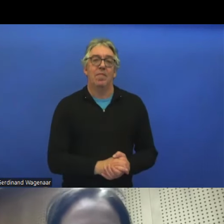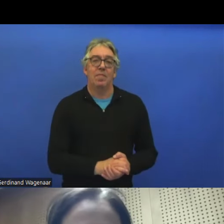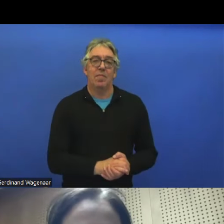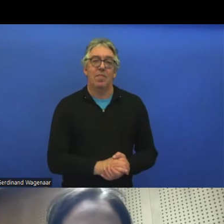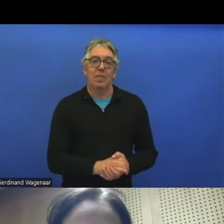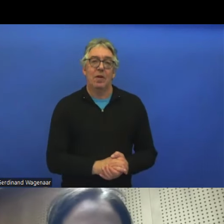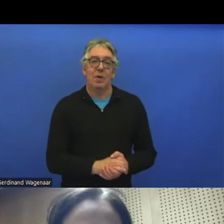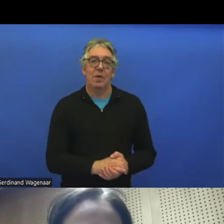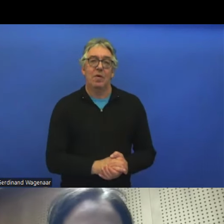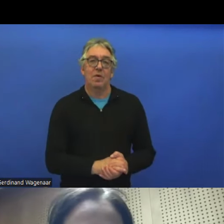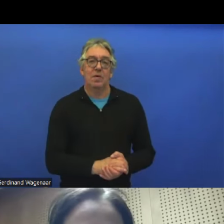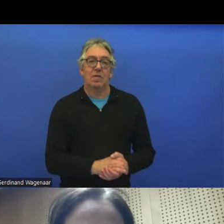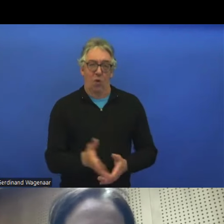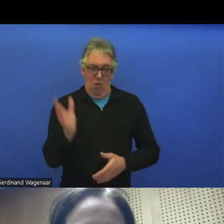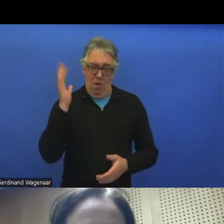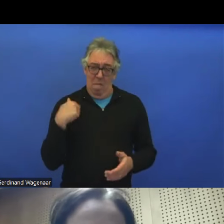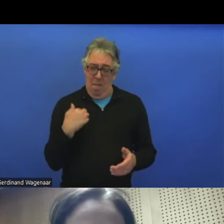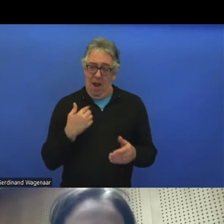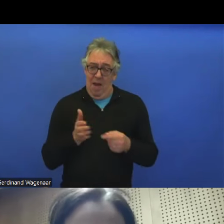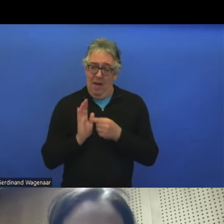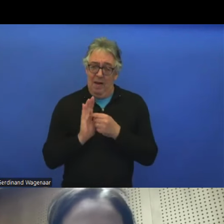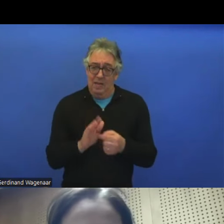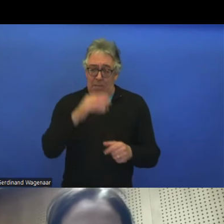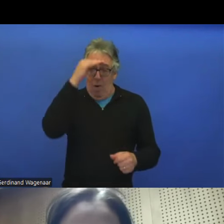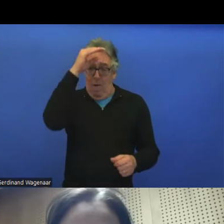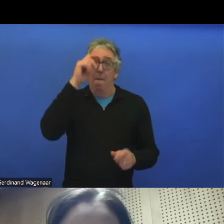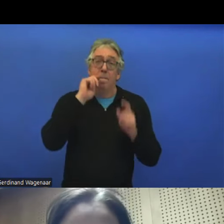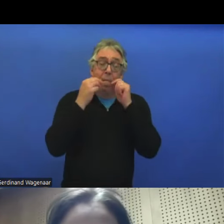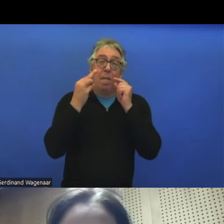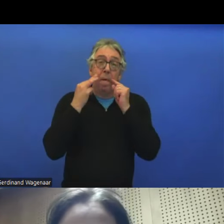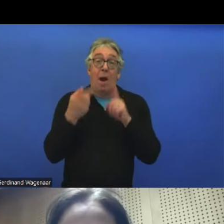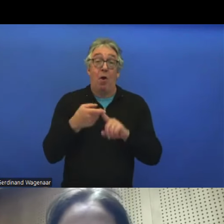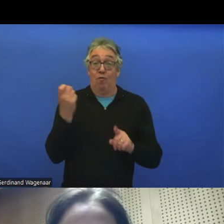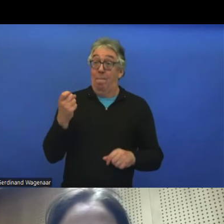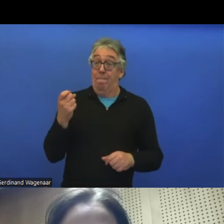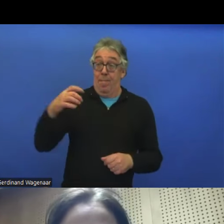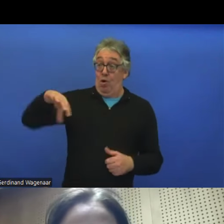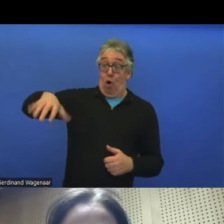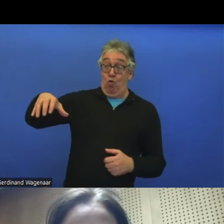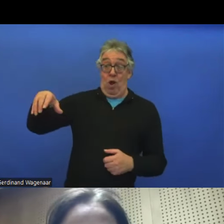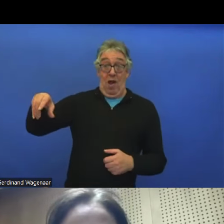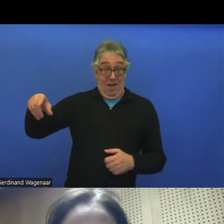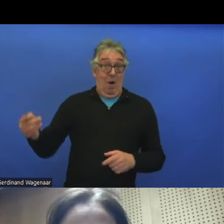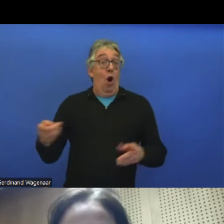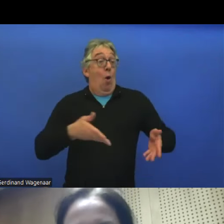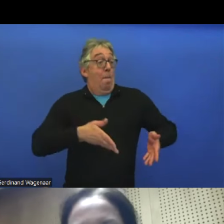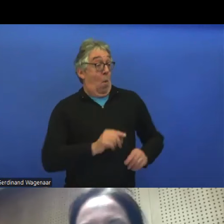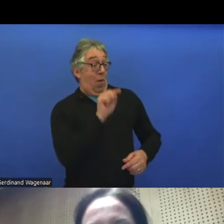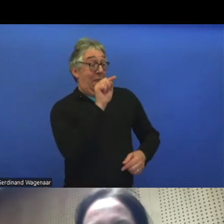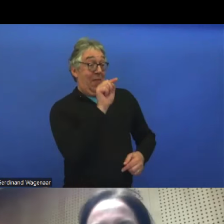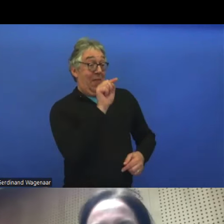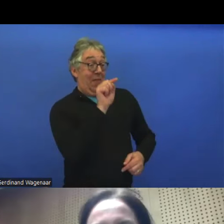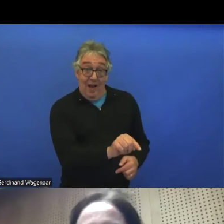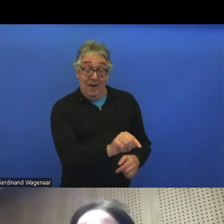get the nationality of the country where he or she was born. We go to next slide,